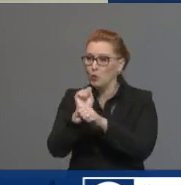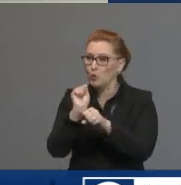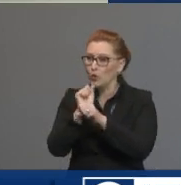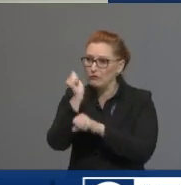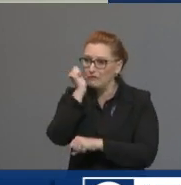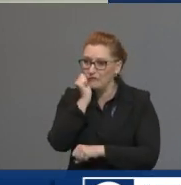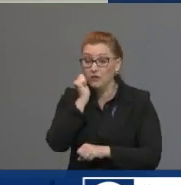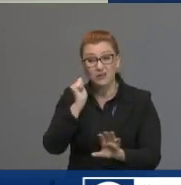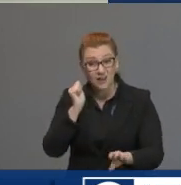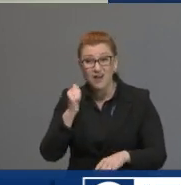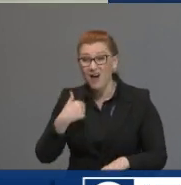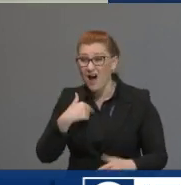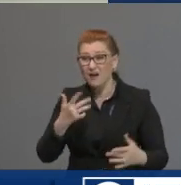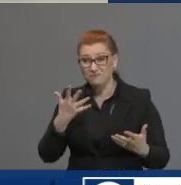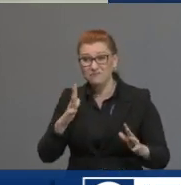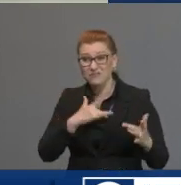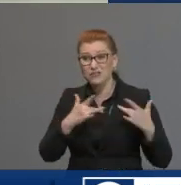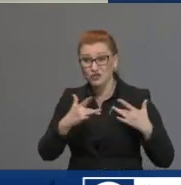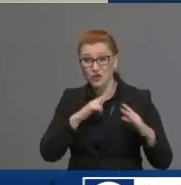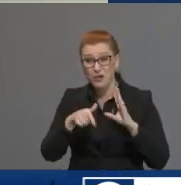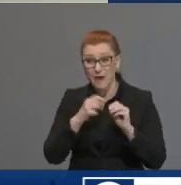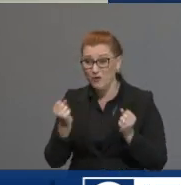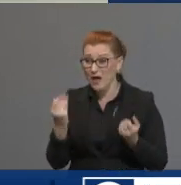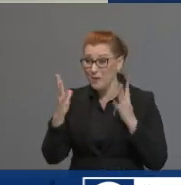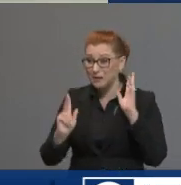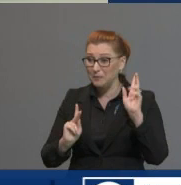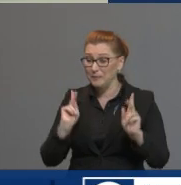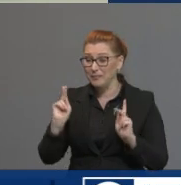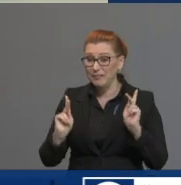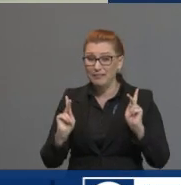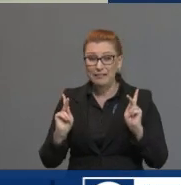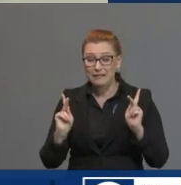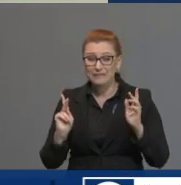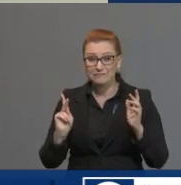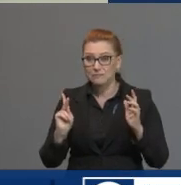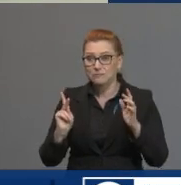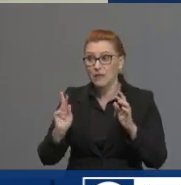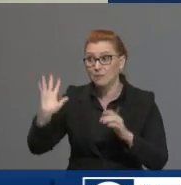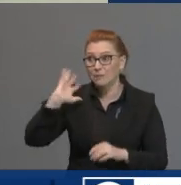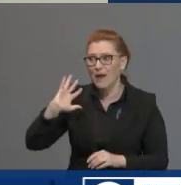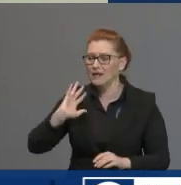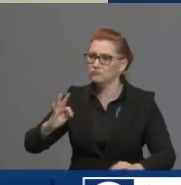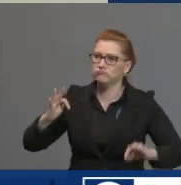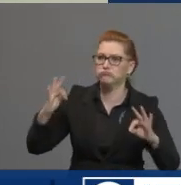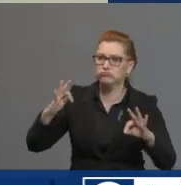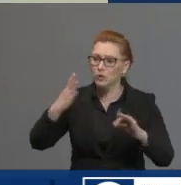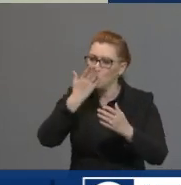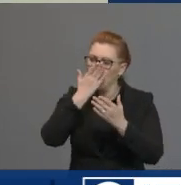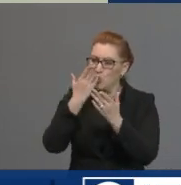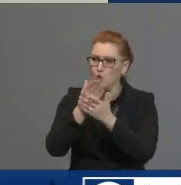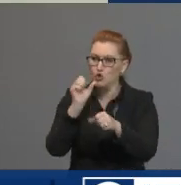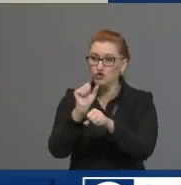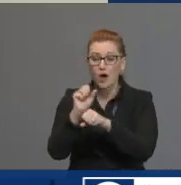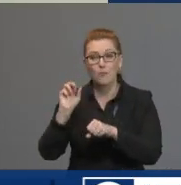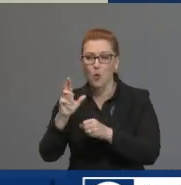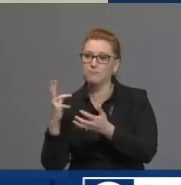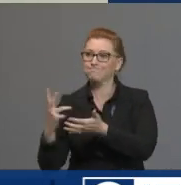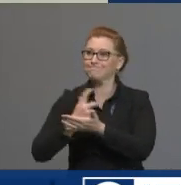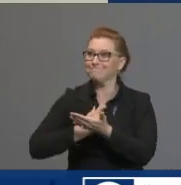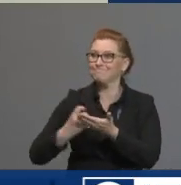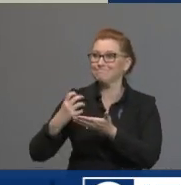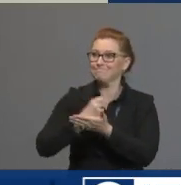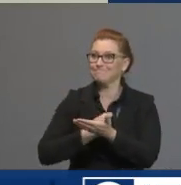doing. Every day I'm concerned about the number of folks that had a great job or were at a a peak